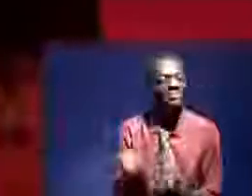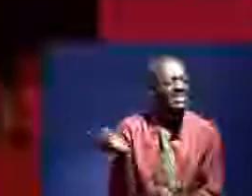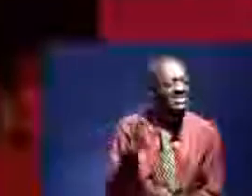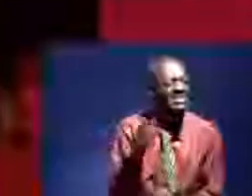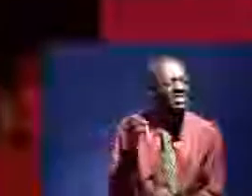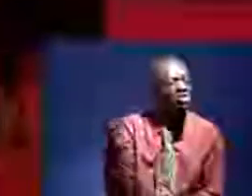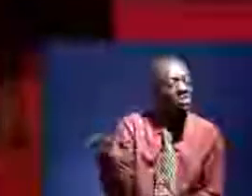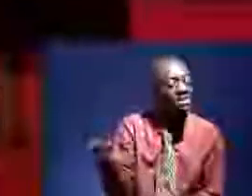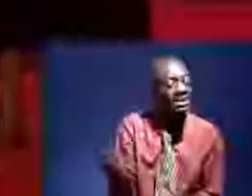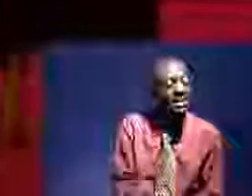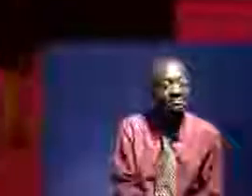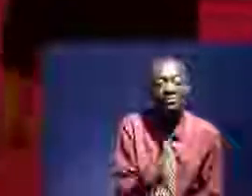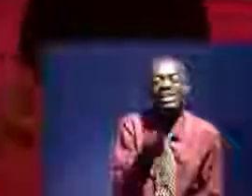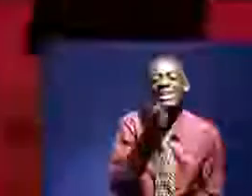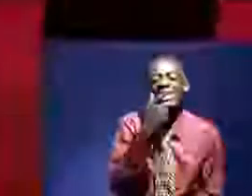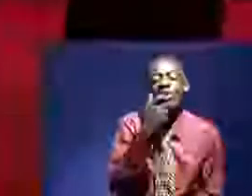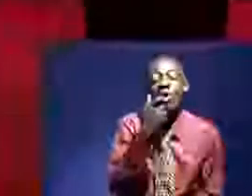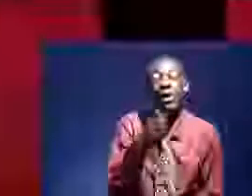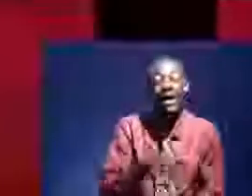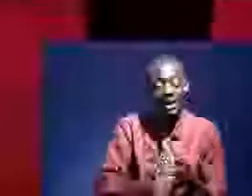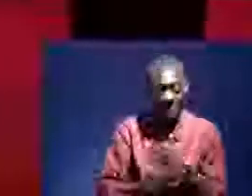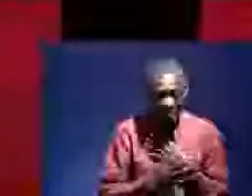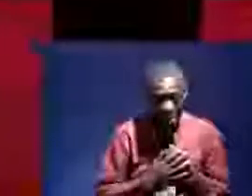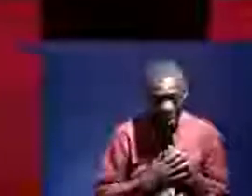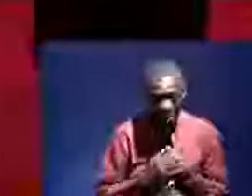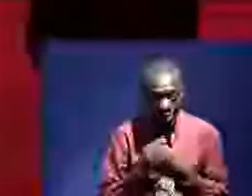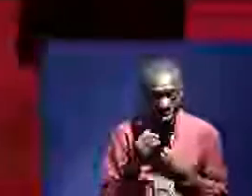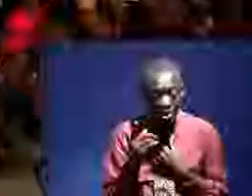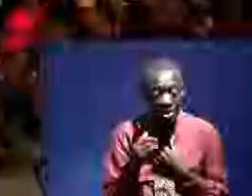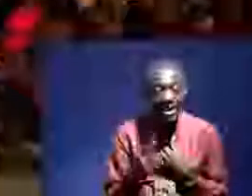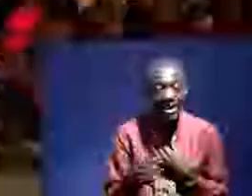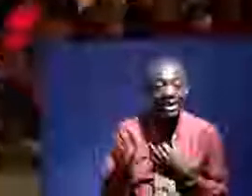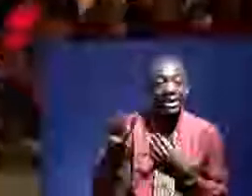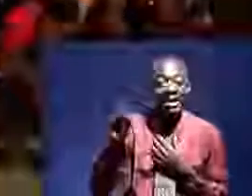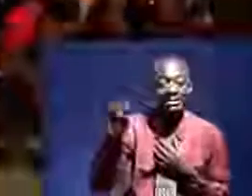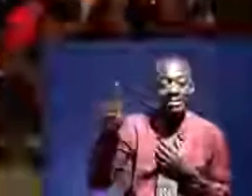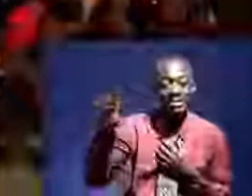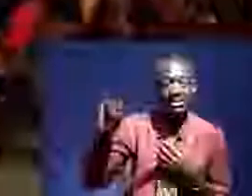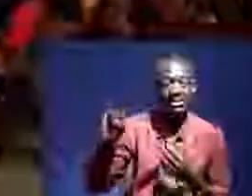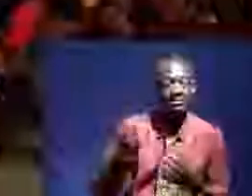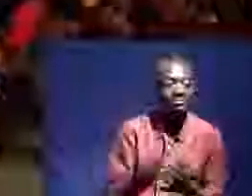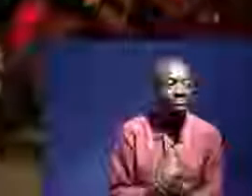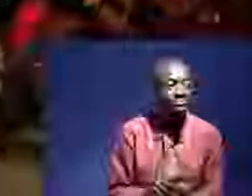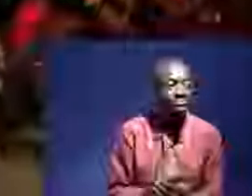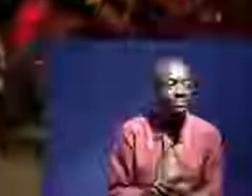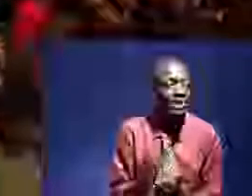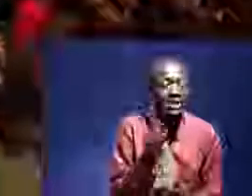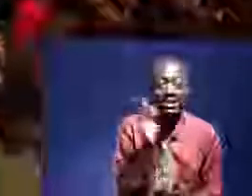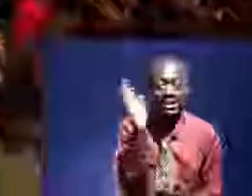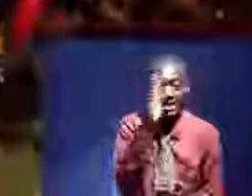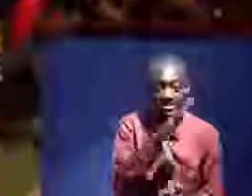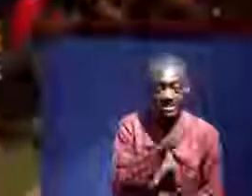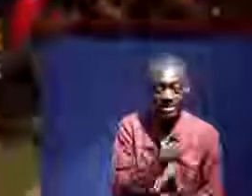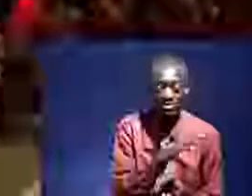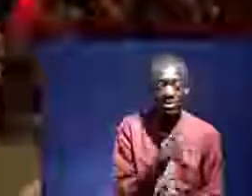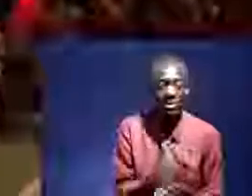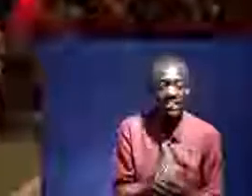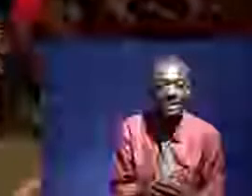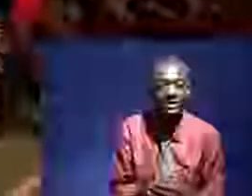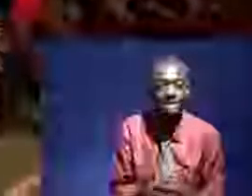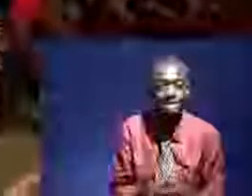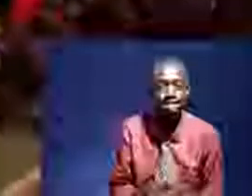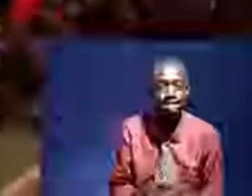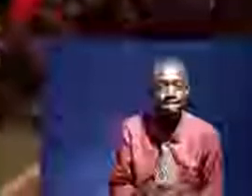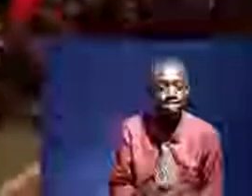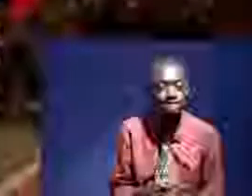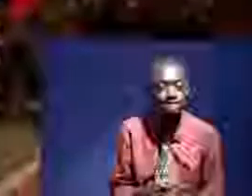kile kidonge rafiki yangu. It's nature. Ni asili. So every day. Kila siku. Exercise in the sunshine